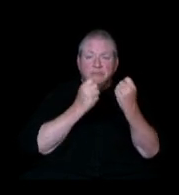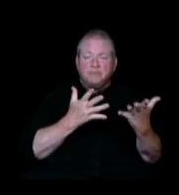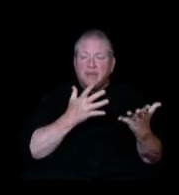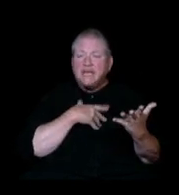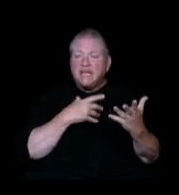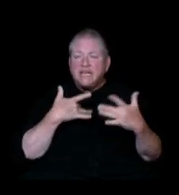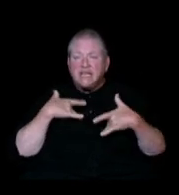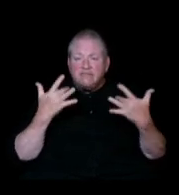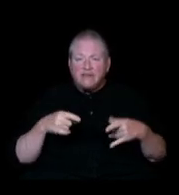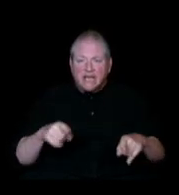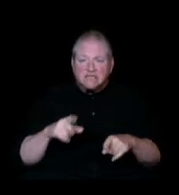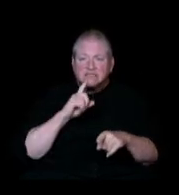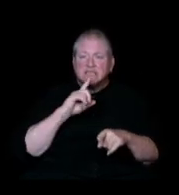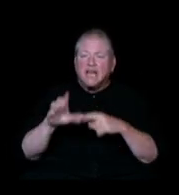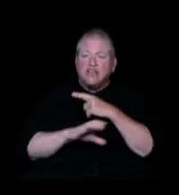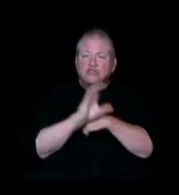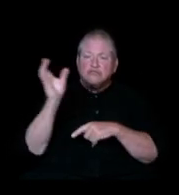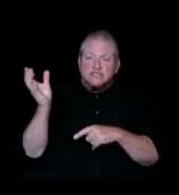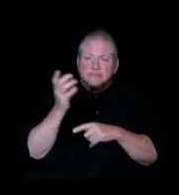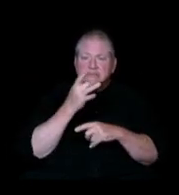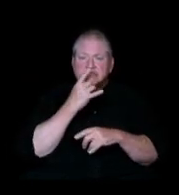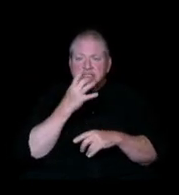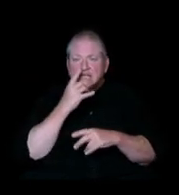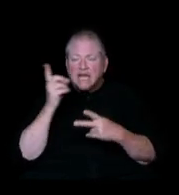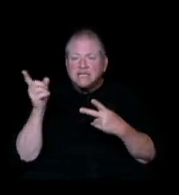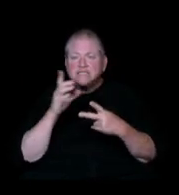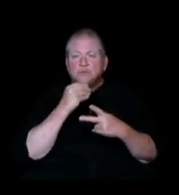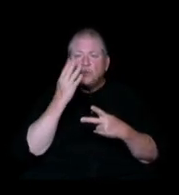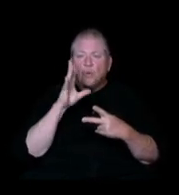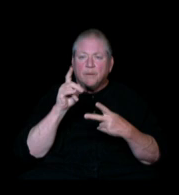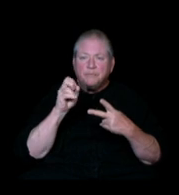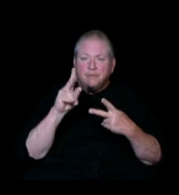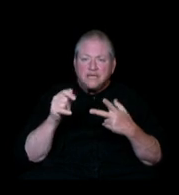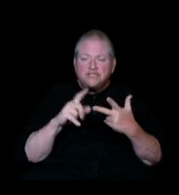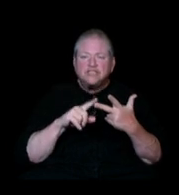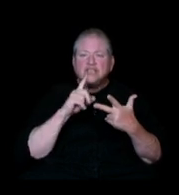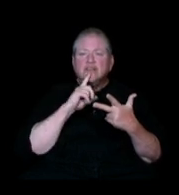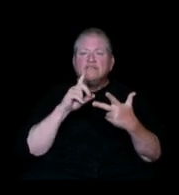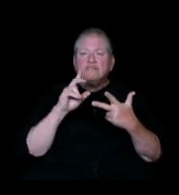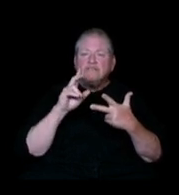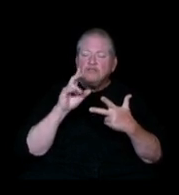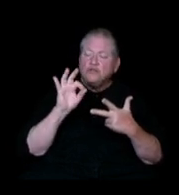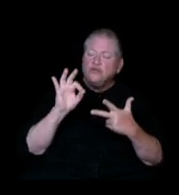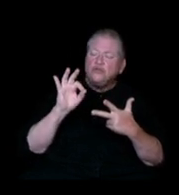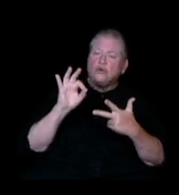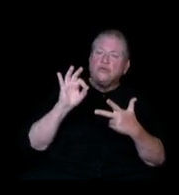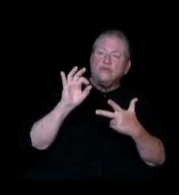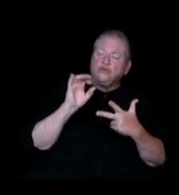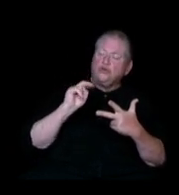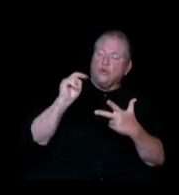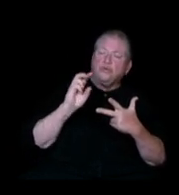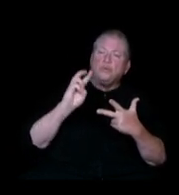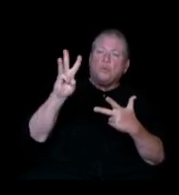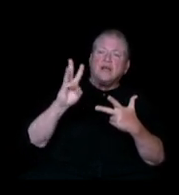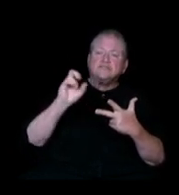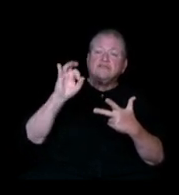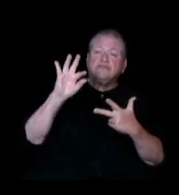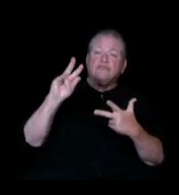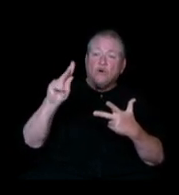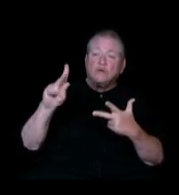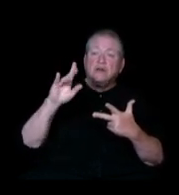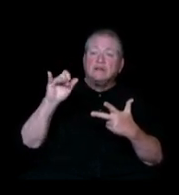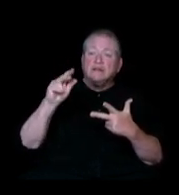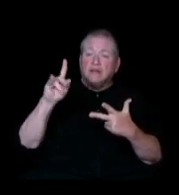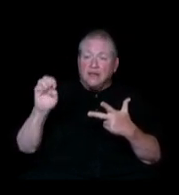of Christmas in Warm Beach, the Vancouver Folk Music Festival, Northwest Folklife, and Wintergrass. Britta is currently serving